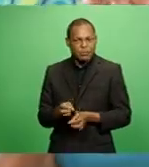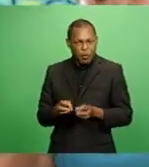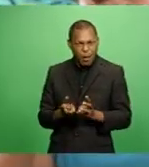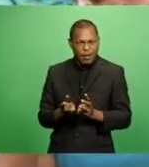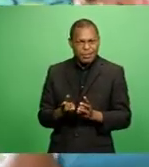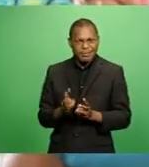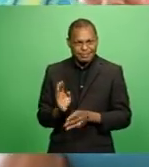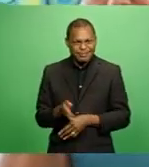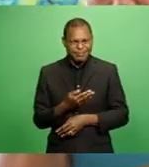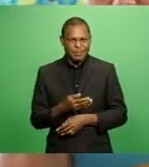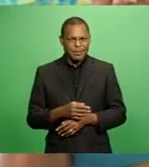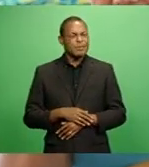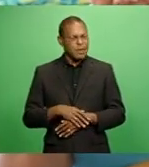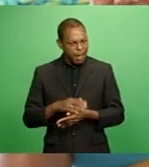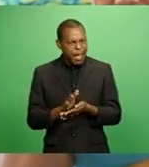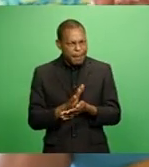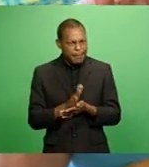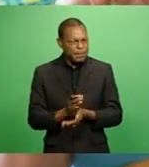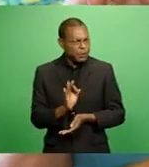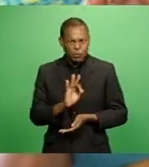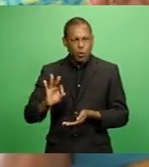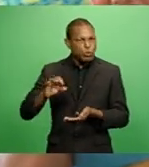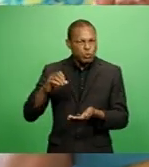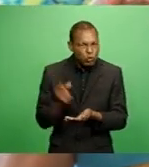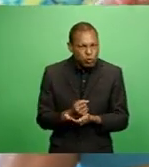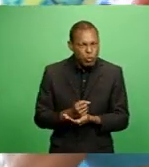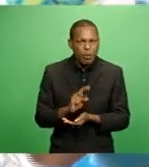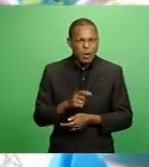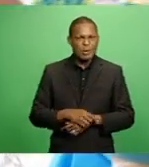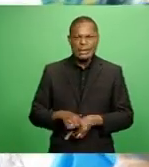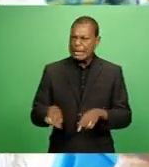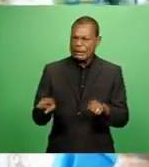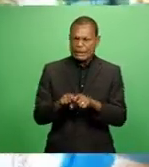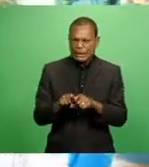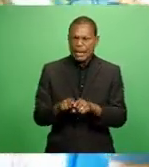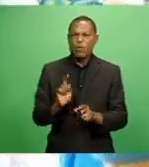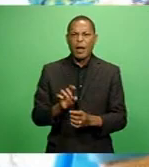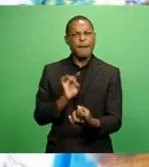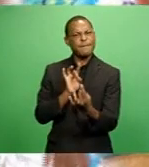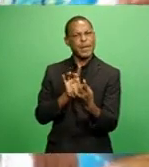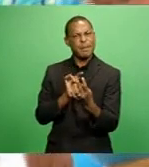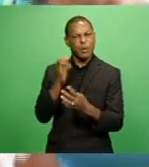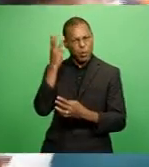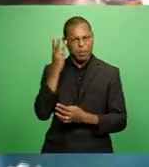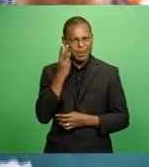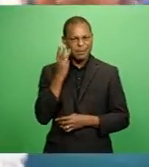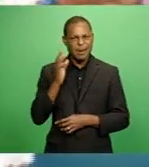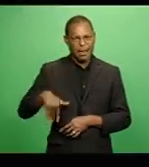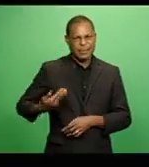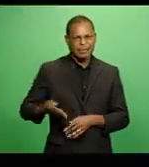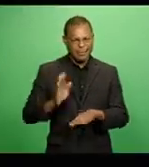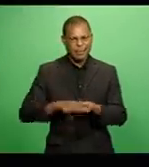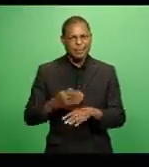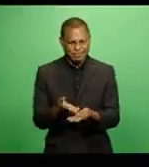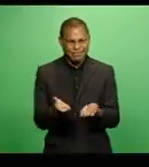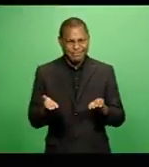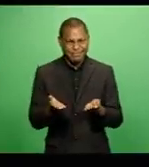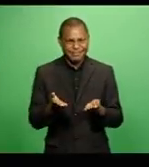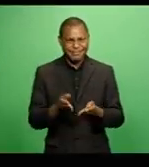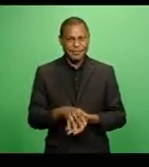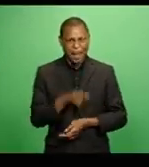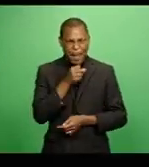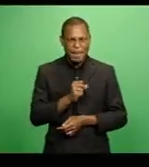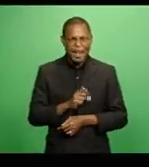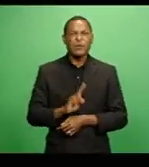I'm glad as well. I'm not so sure that I would have gotten the same feedback from women if their husbands were sitting there. Men will become